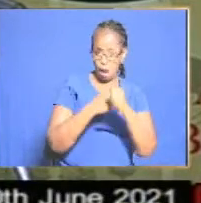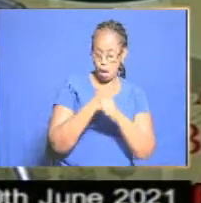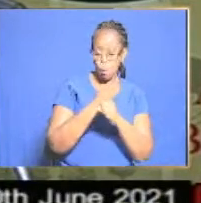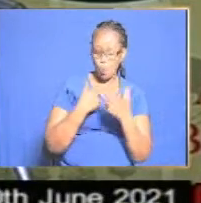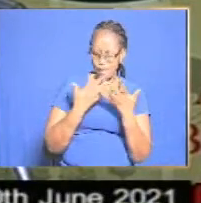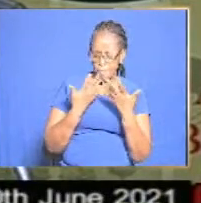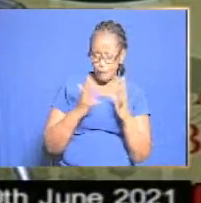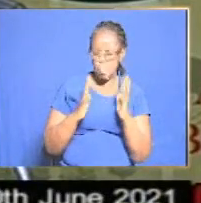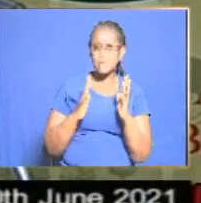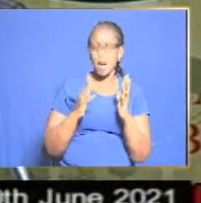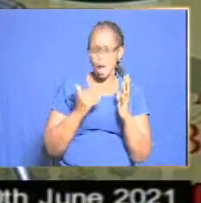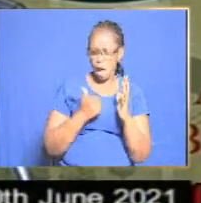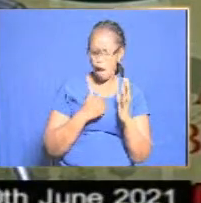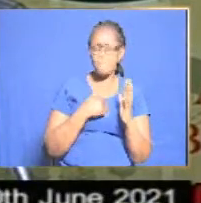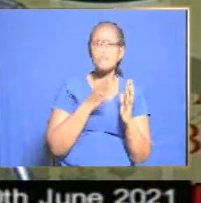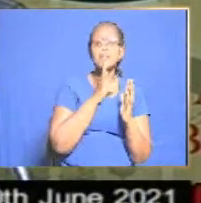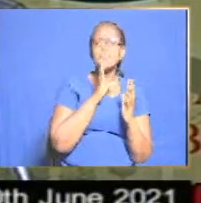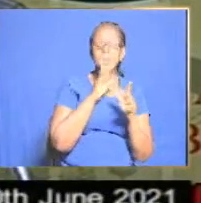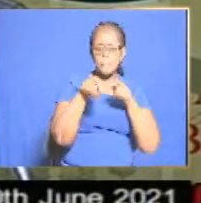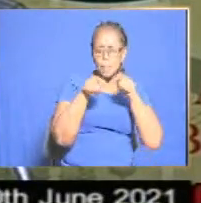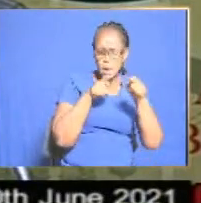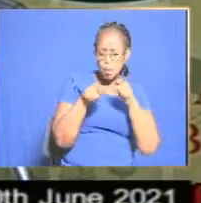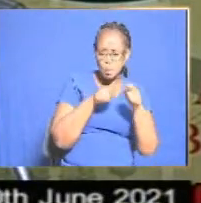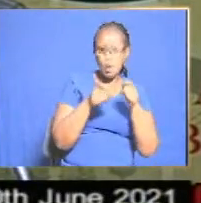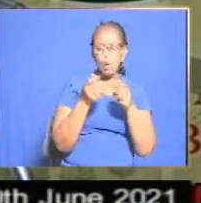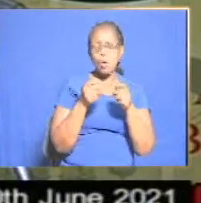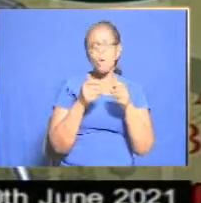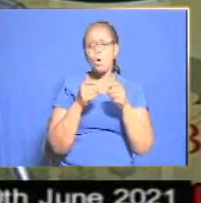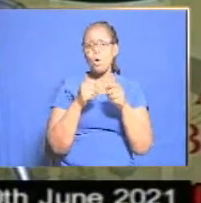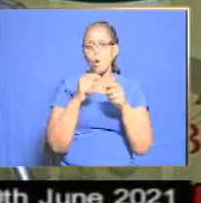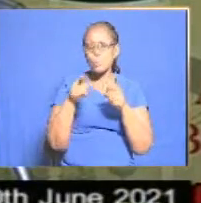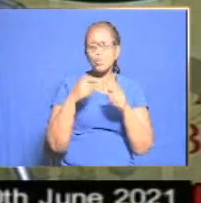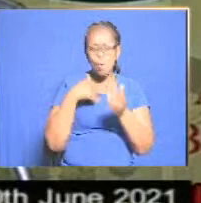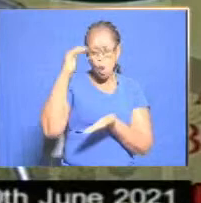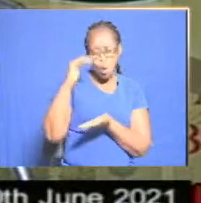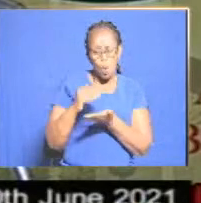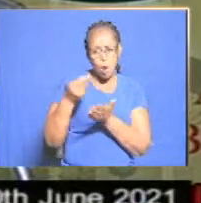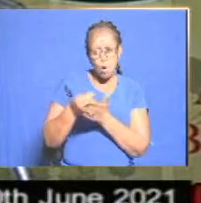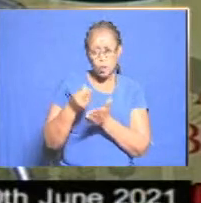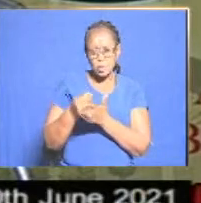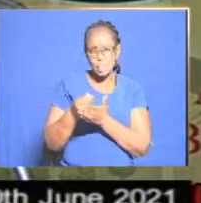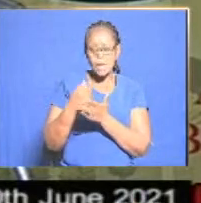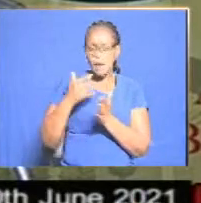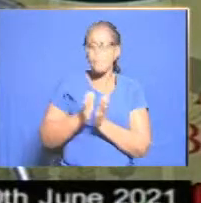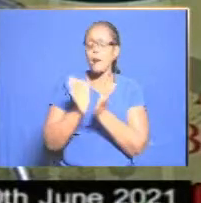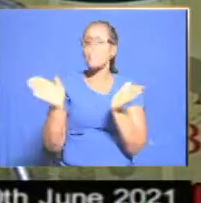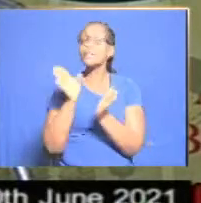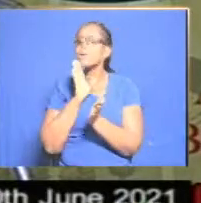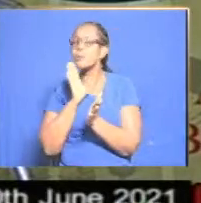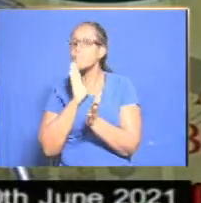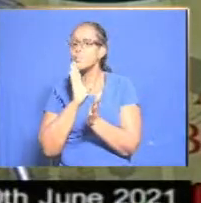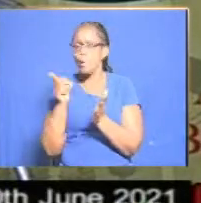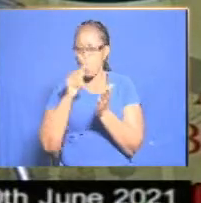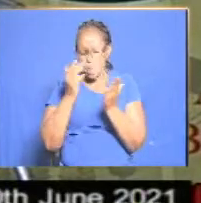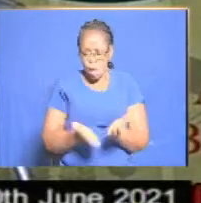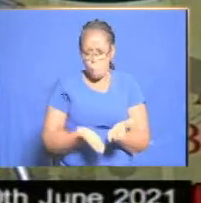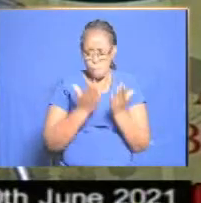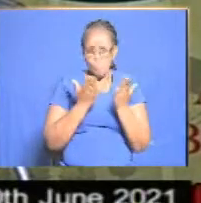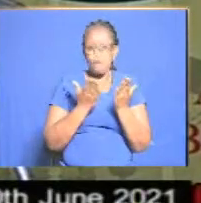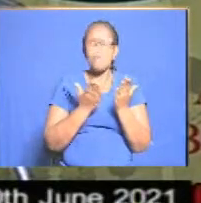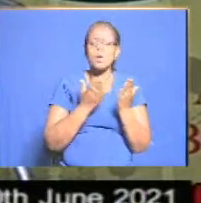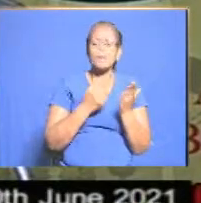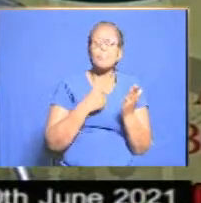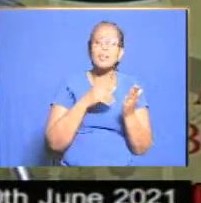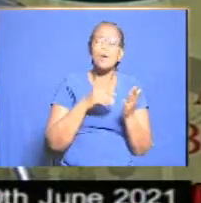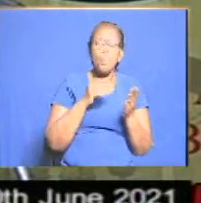scheduled a set of debt management operations to lower costs and risk in our public debt portfolio to improve on the country's debt sustainability